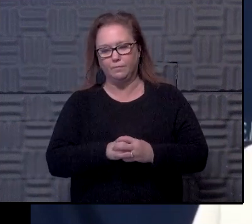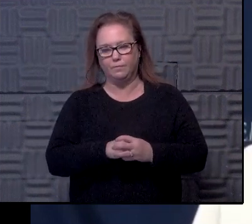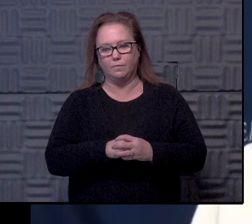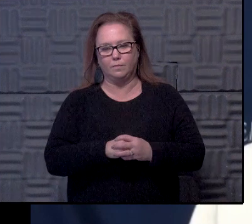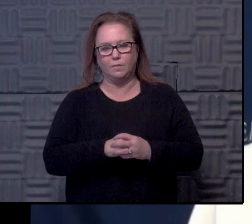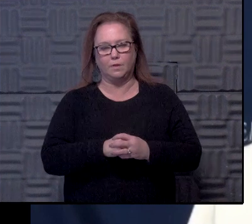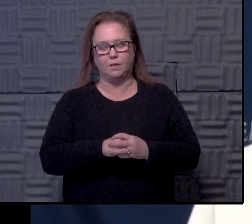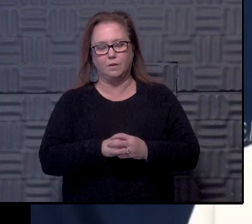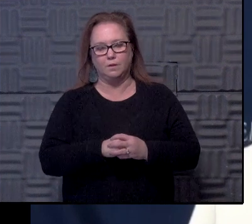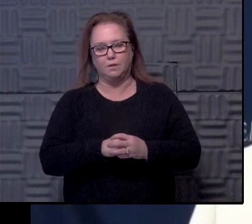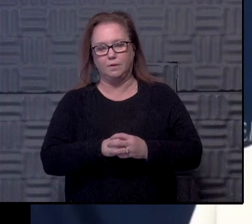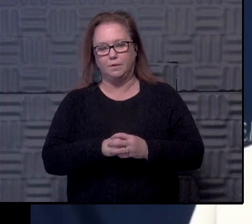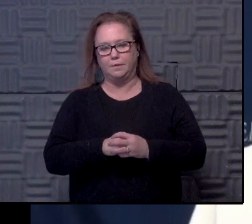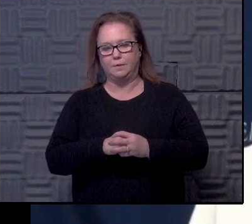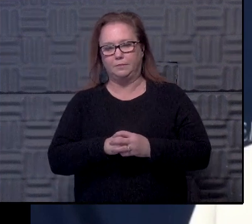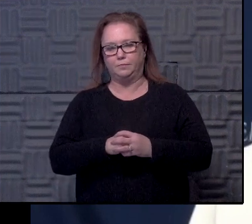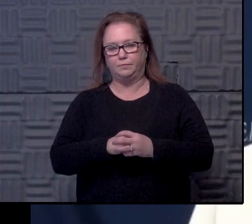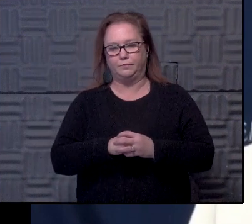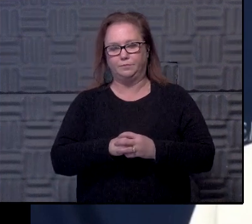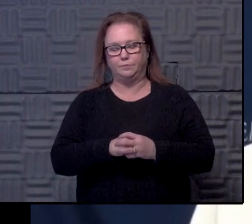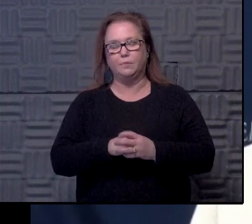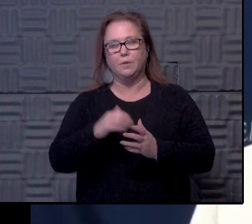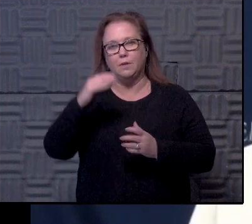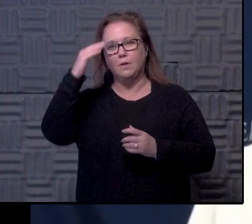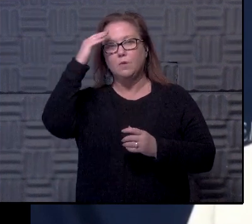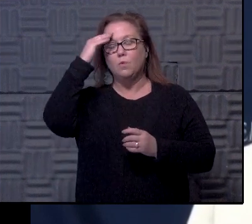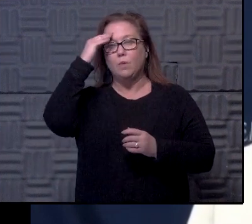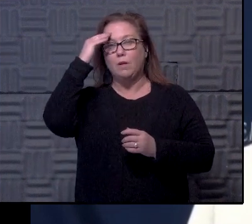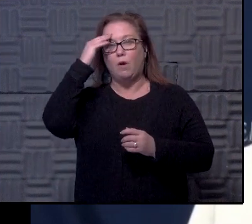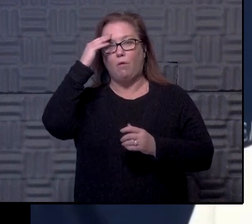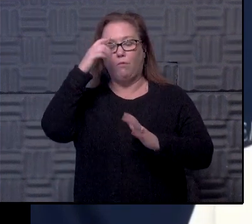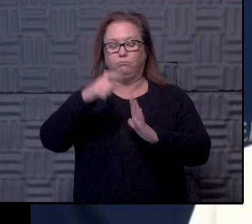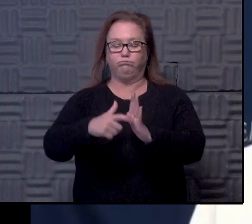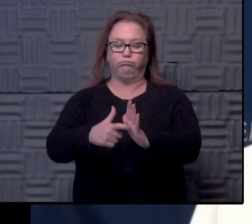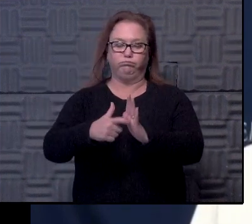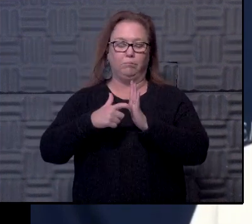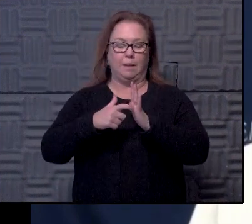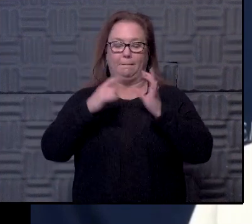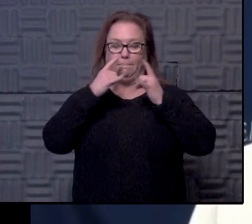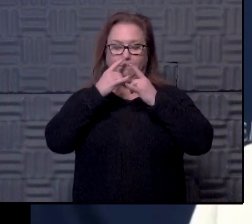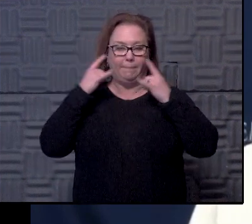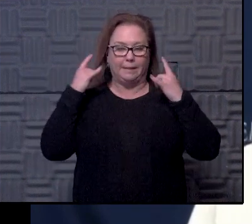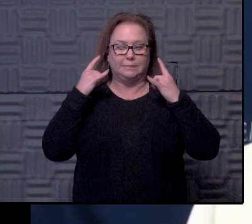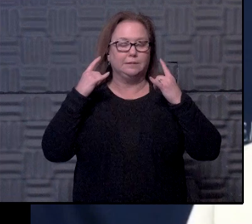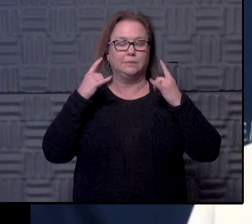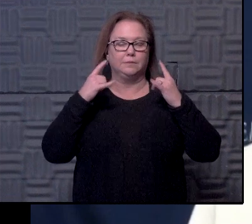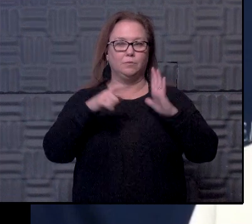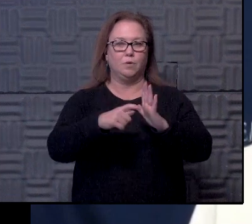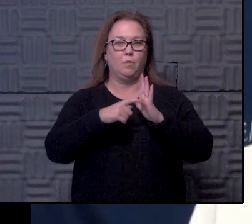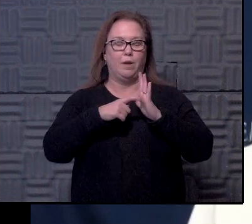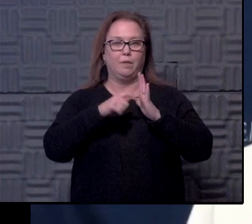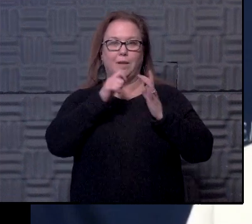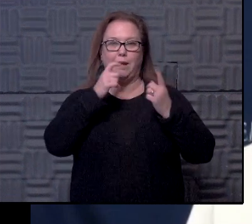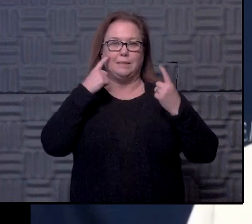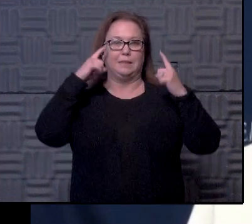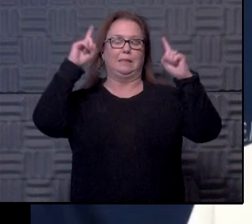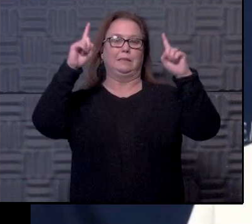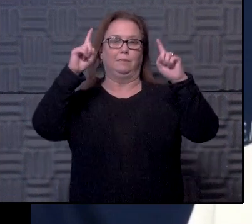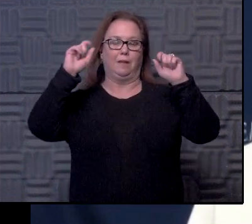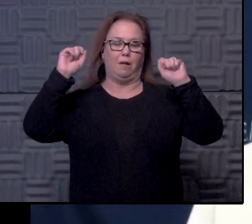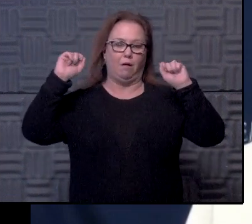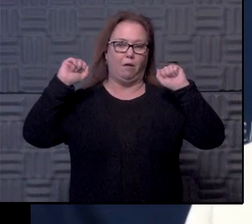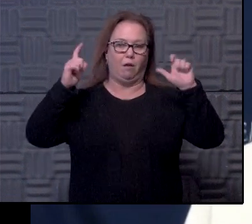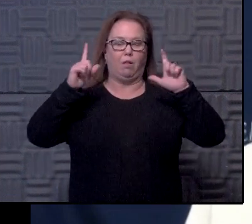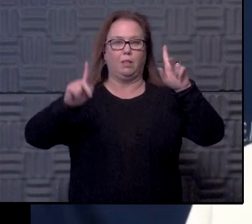know that even if a mandate isn't successful in getting every